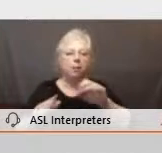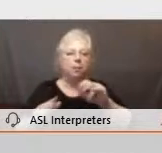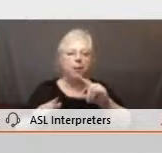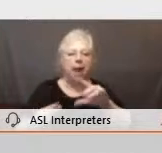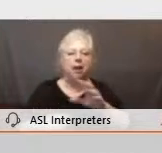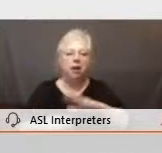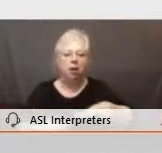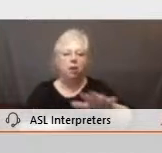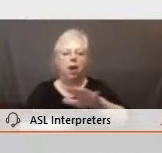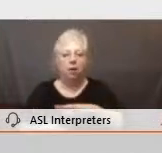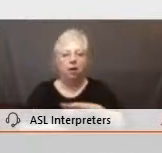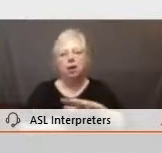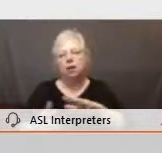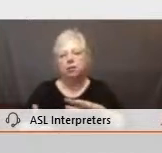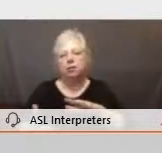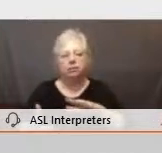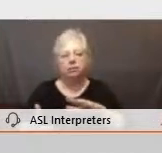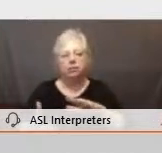considered,